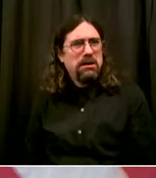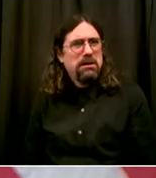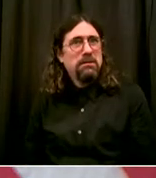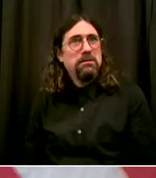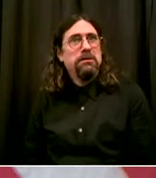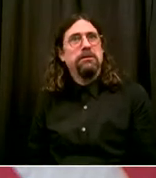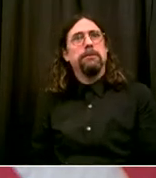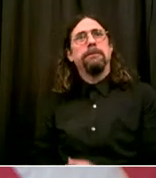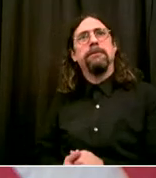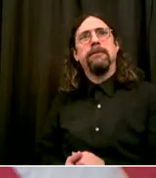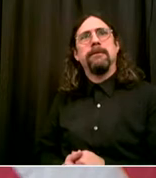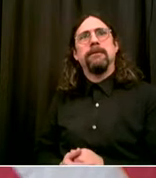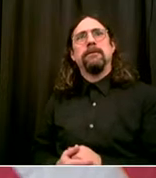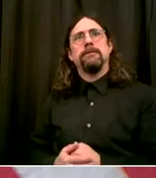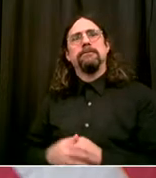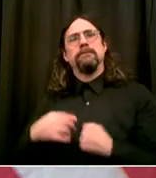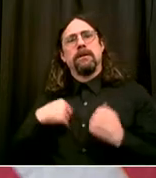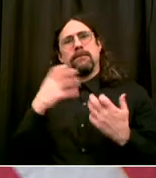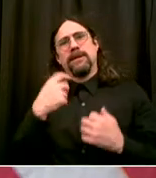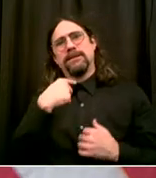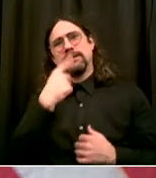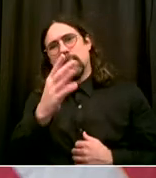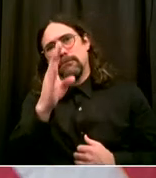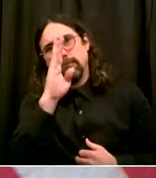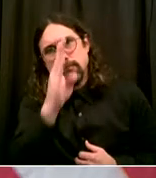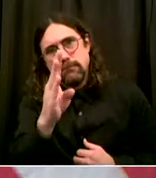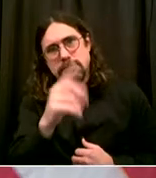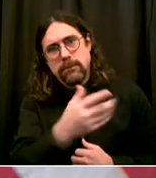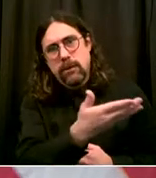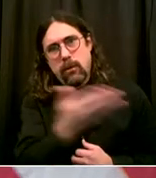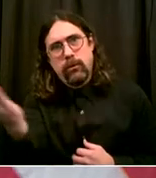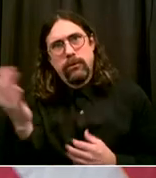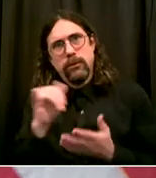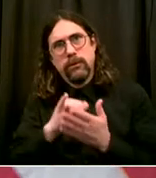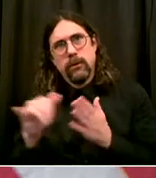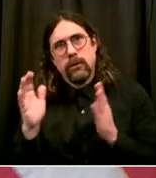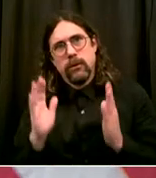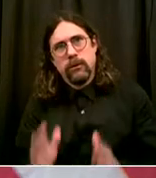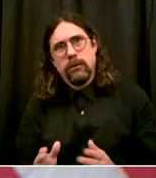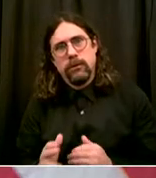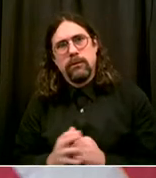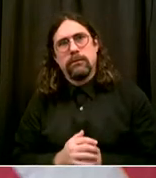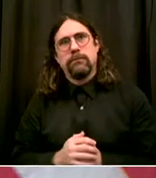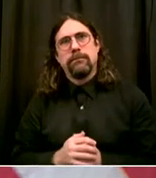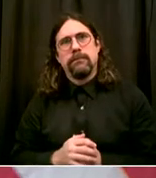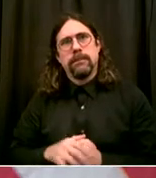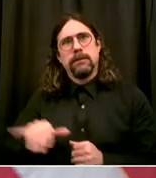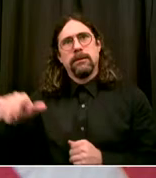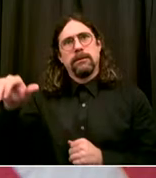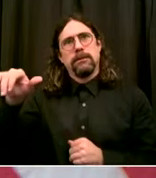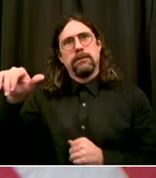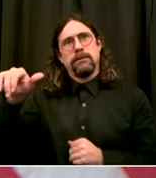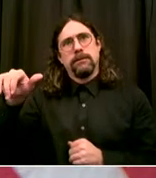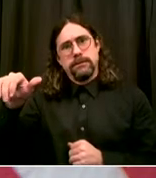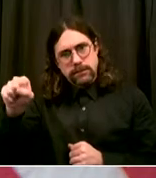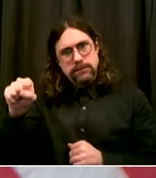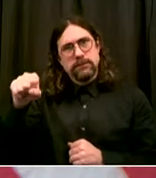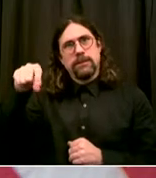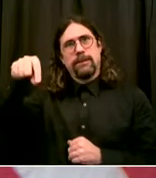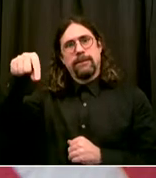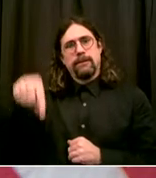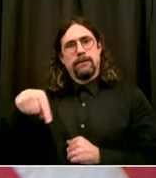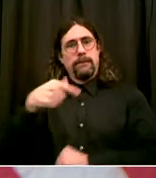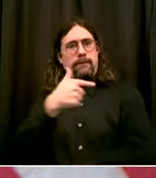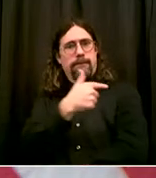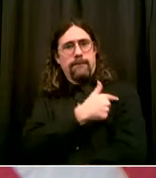being prioritized and why. We want nursing home residents to be prioritized because we know they're most at risk.